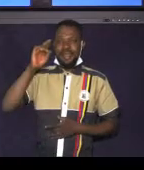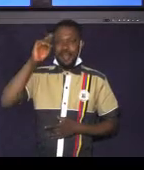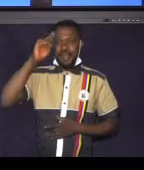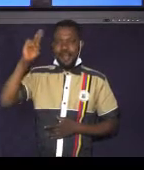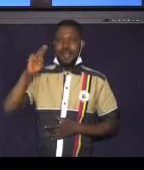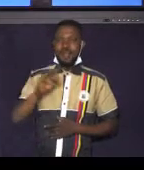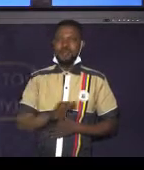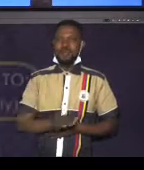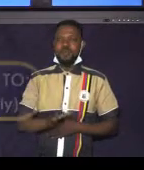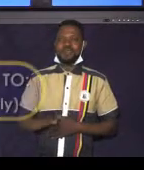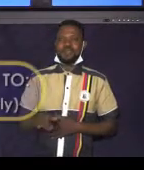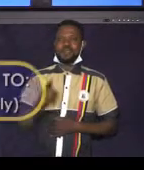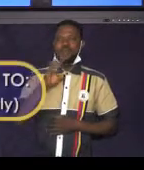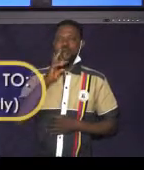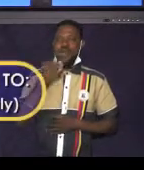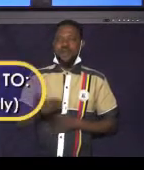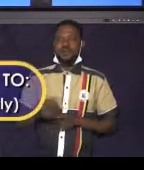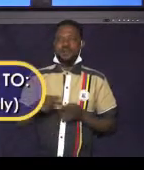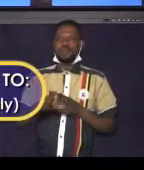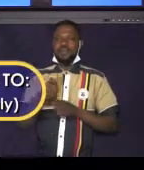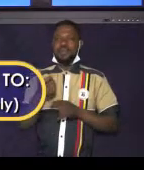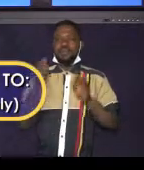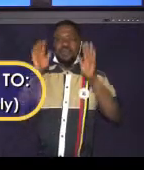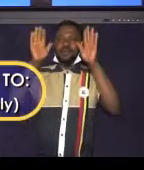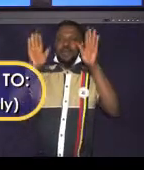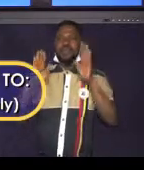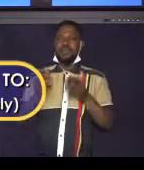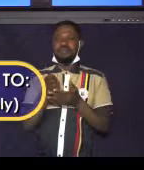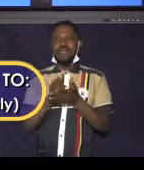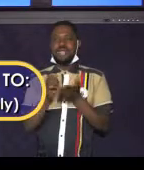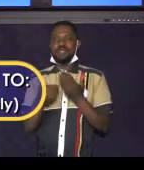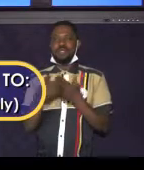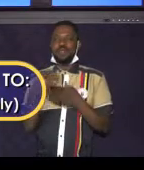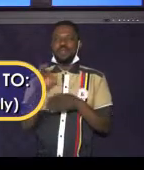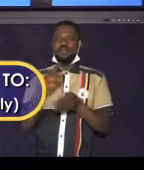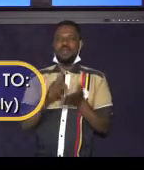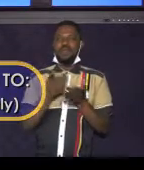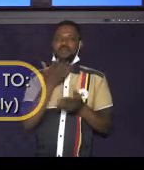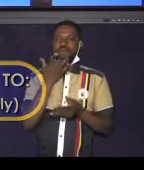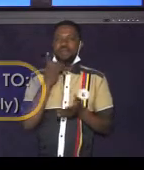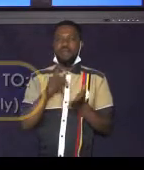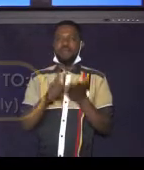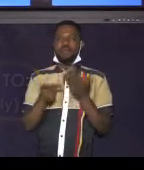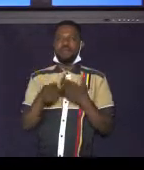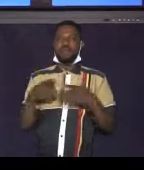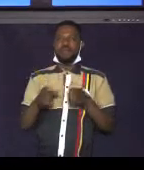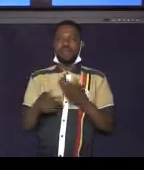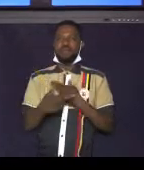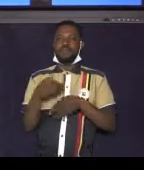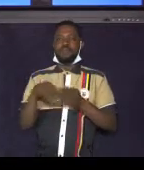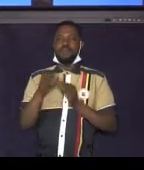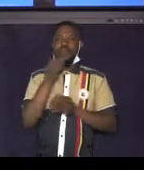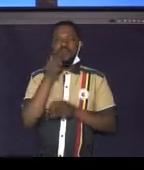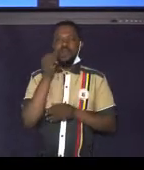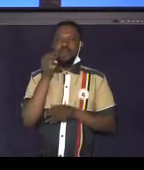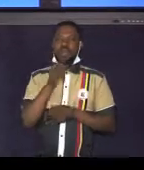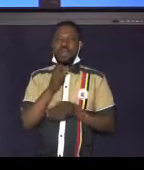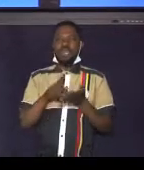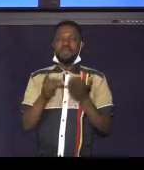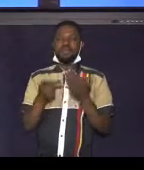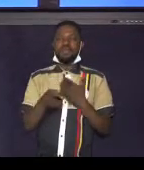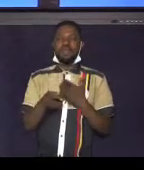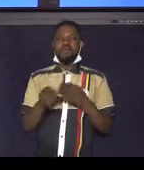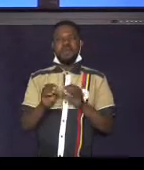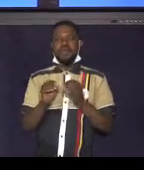Hello, pupils. You're welcome to another wonderful edition of your favorite program, The Classroom in Your Home. A